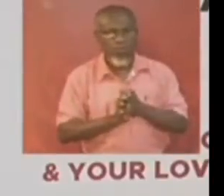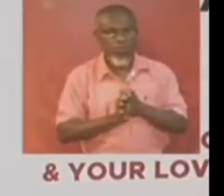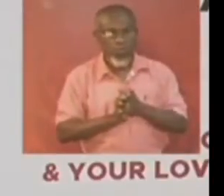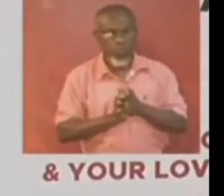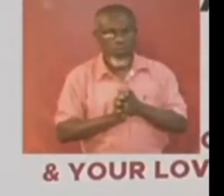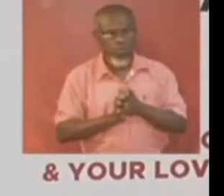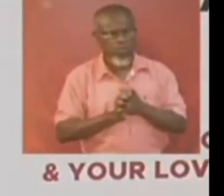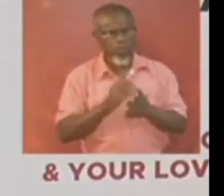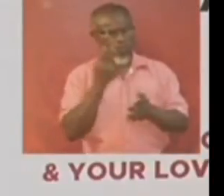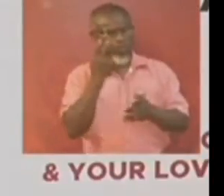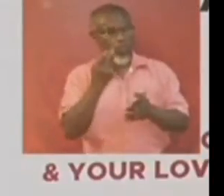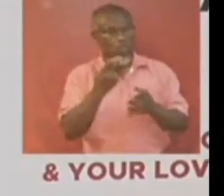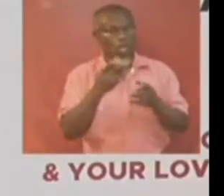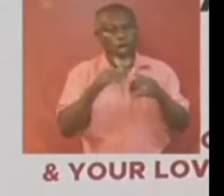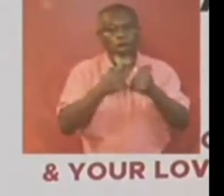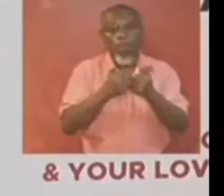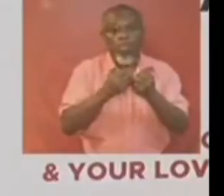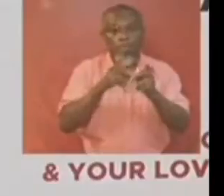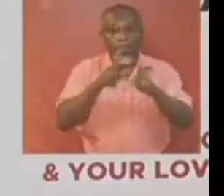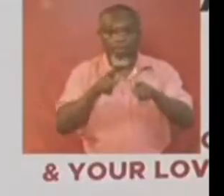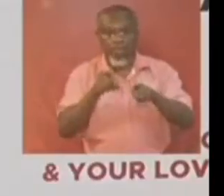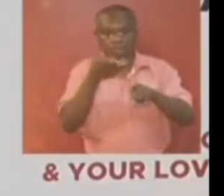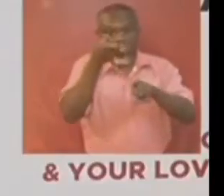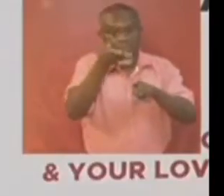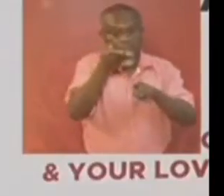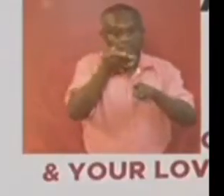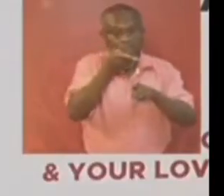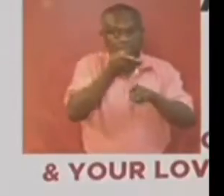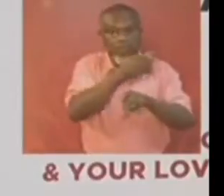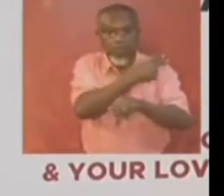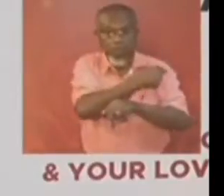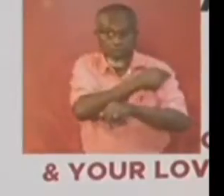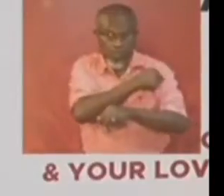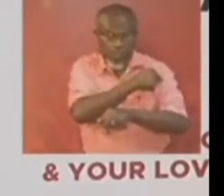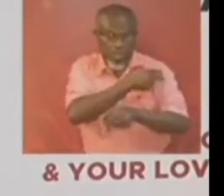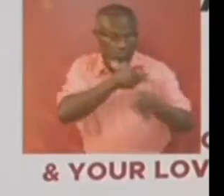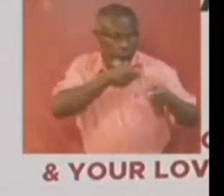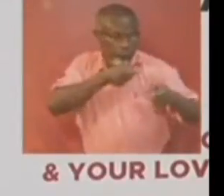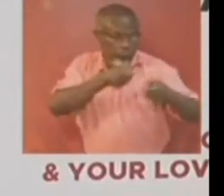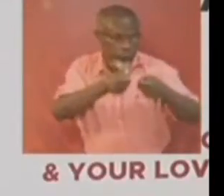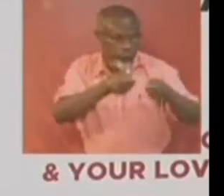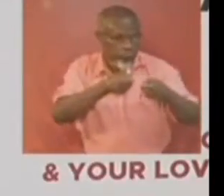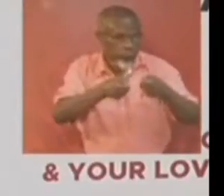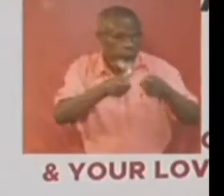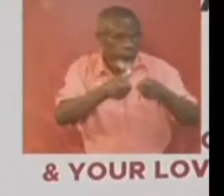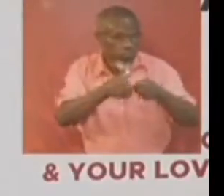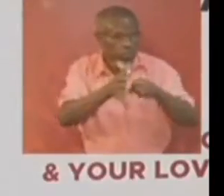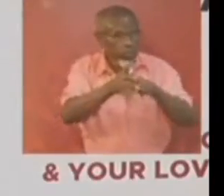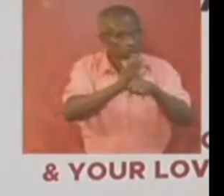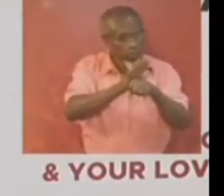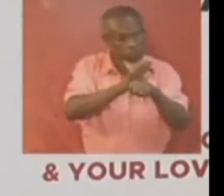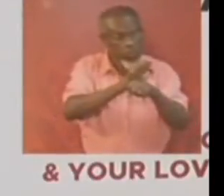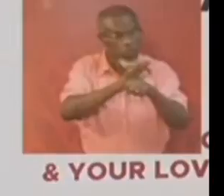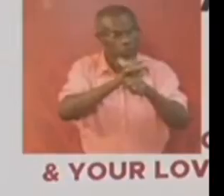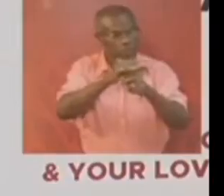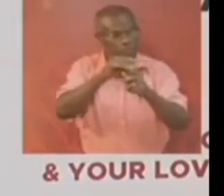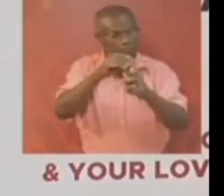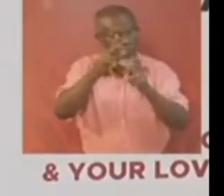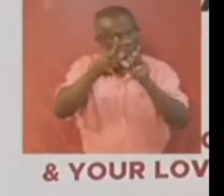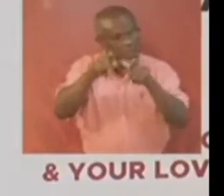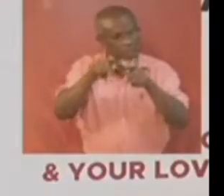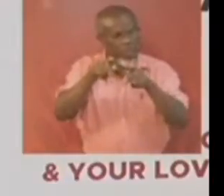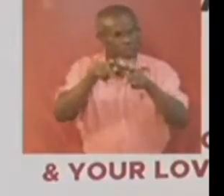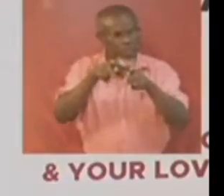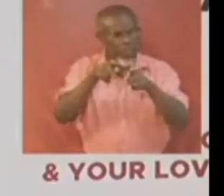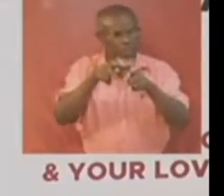the number of persons in hospitals that manage confirmed cases, hospitals that manage suspect